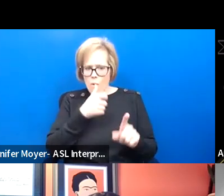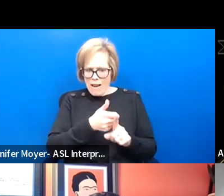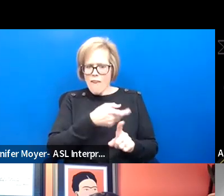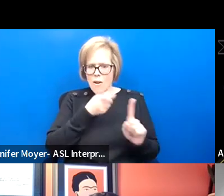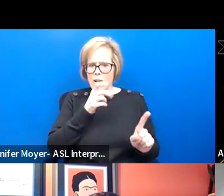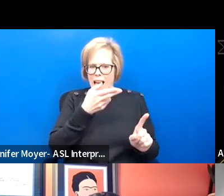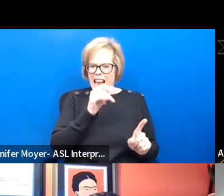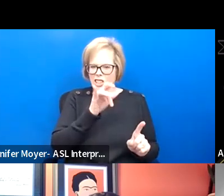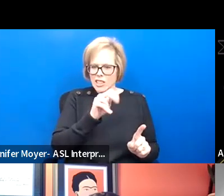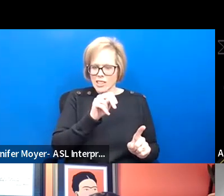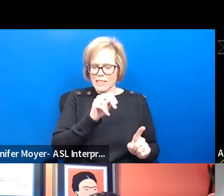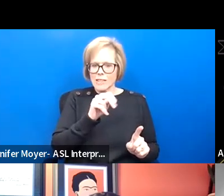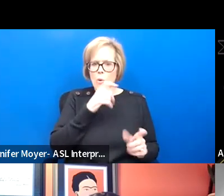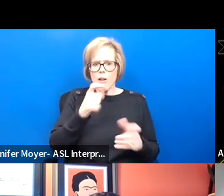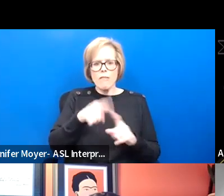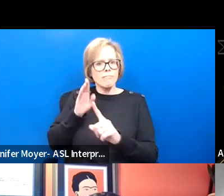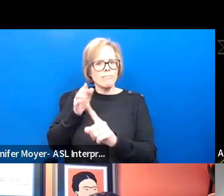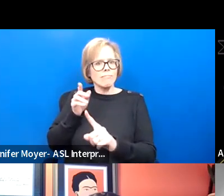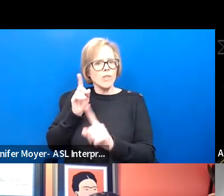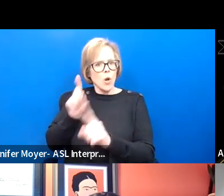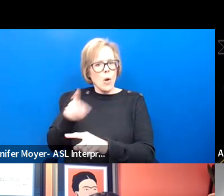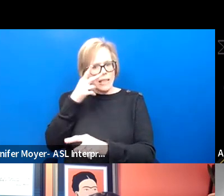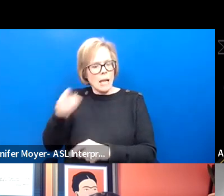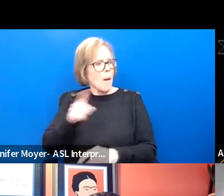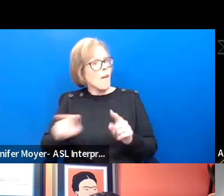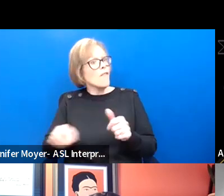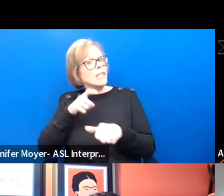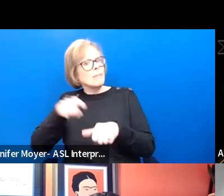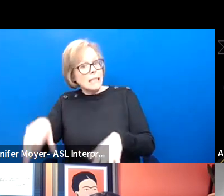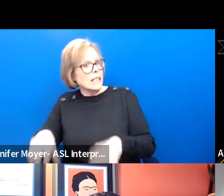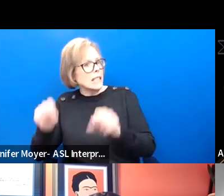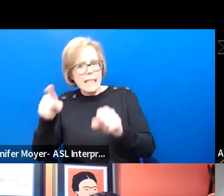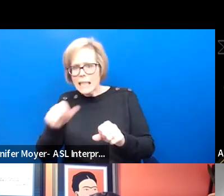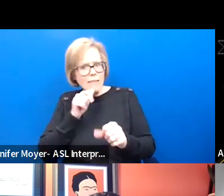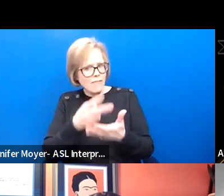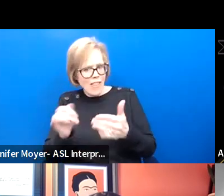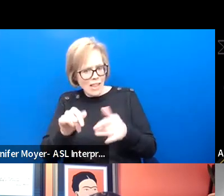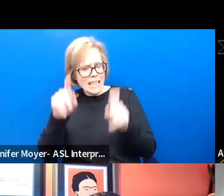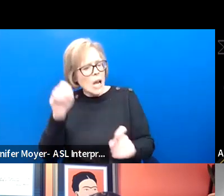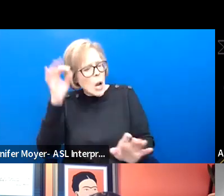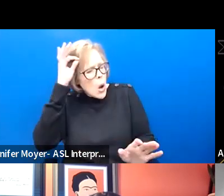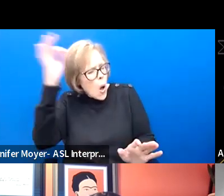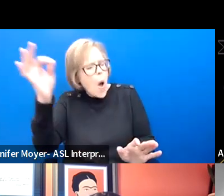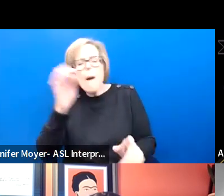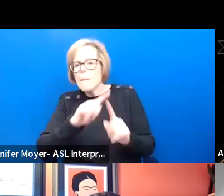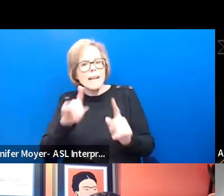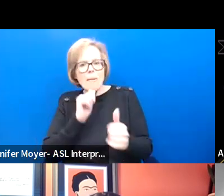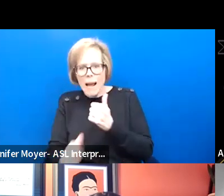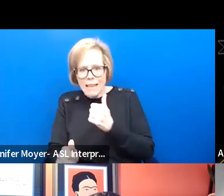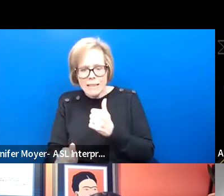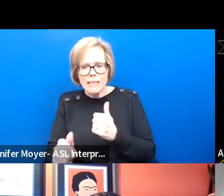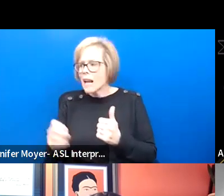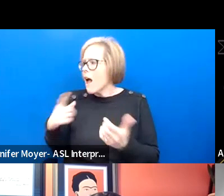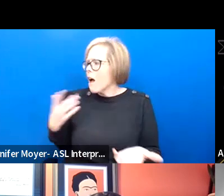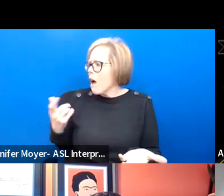him. But he did not pass it the first time around. He really didn't. He was close, but he didn't pass it. So then he was like, what do I